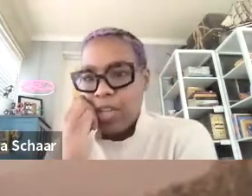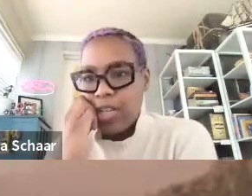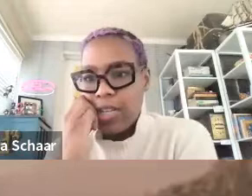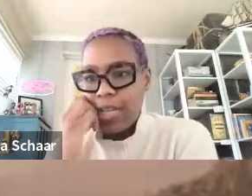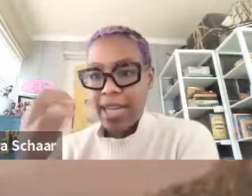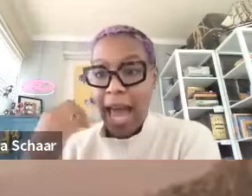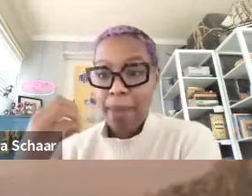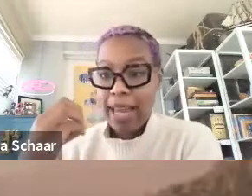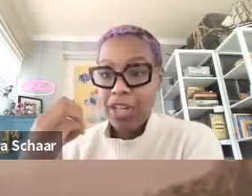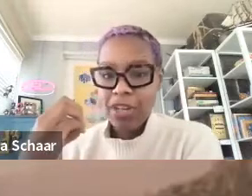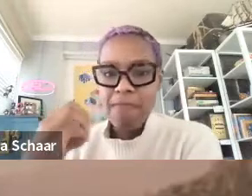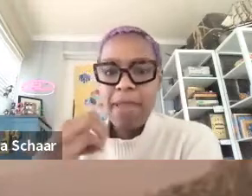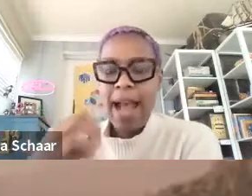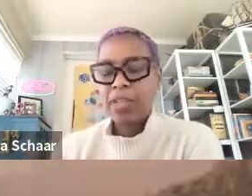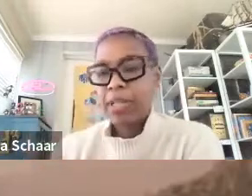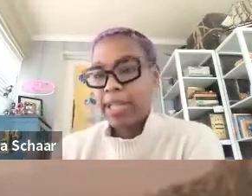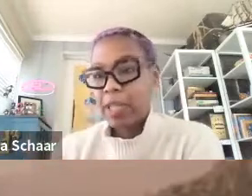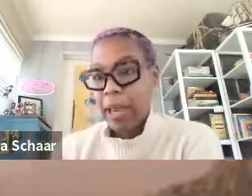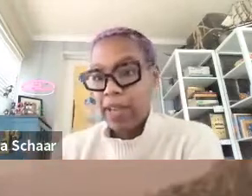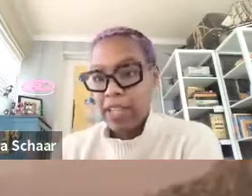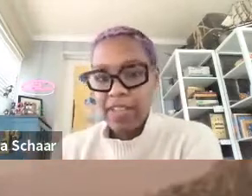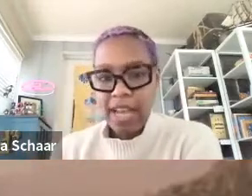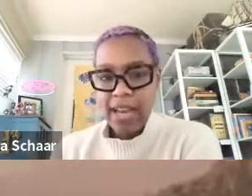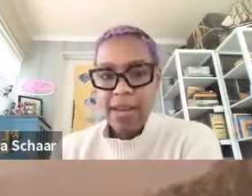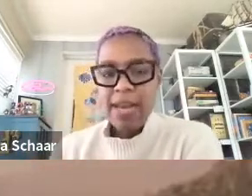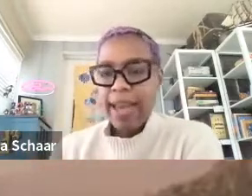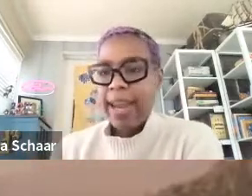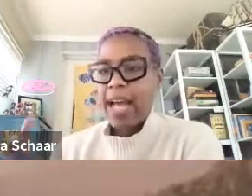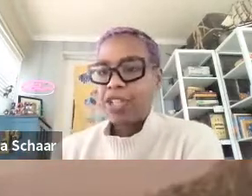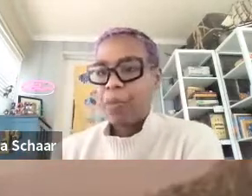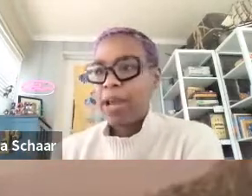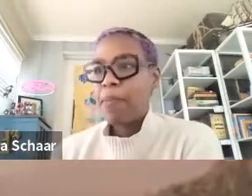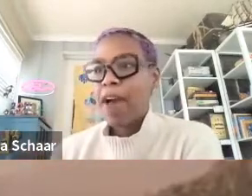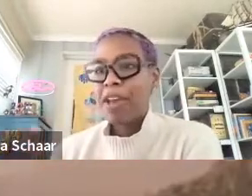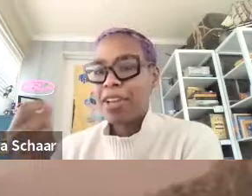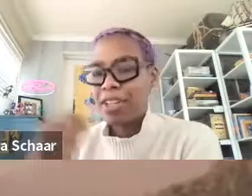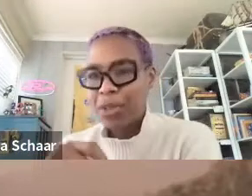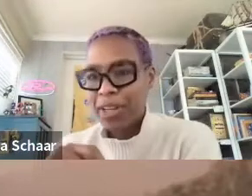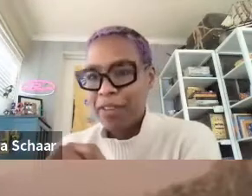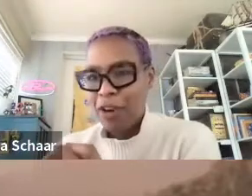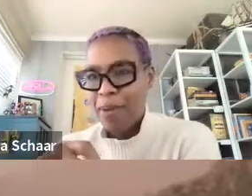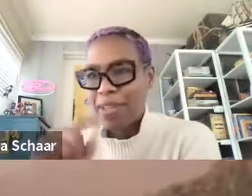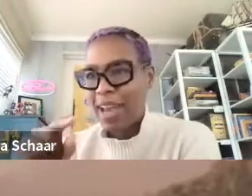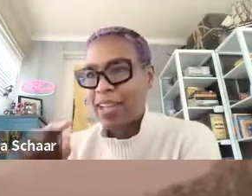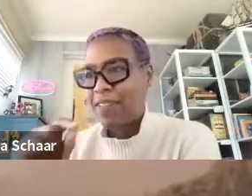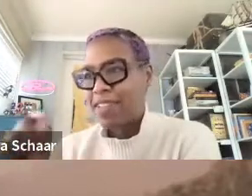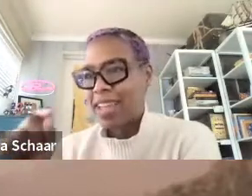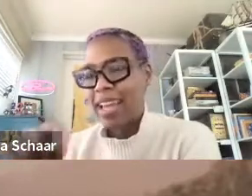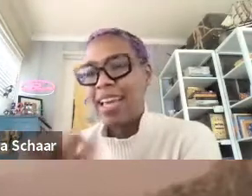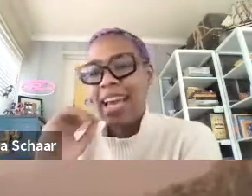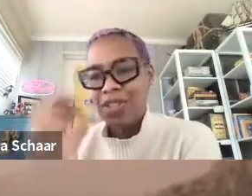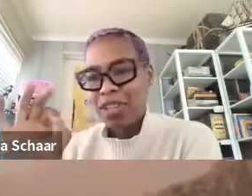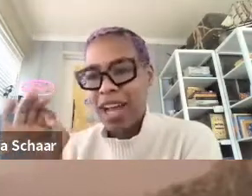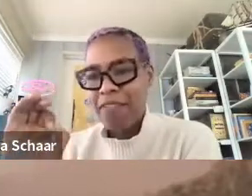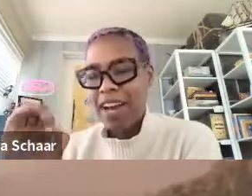issues of justice and adaptation as it relates to speculative design. And as you might have intuited from the title of this